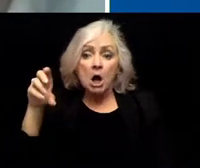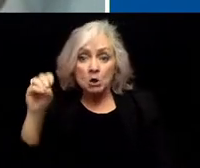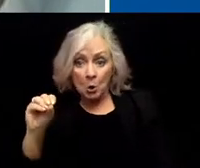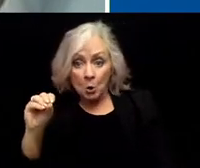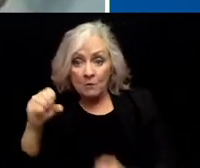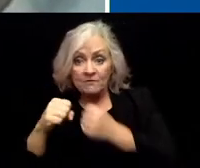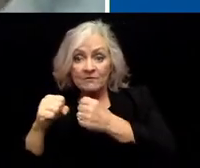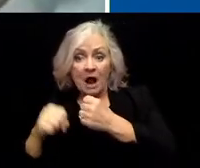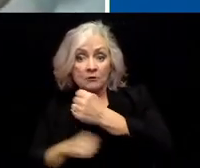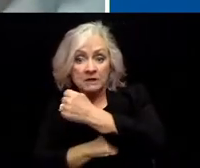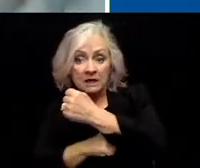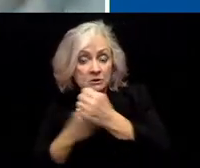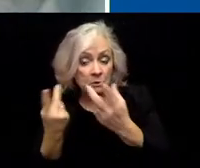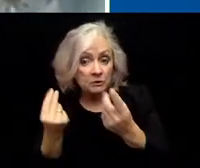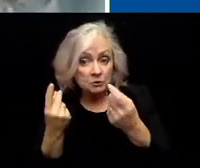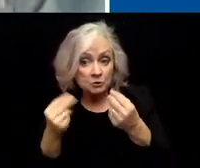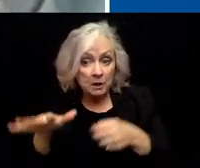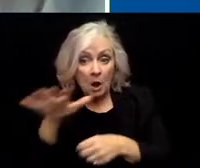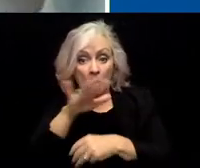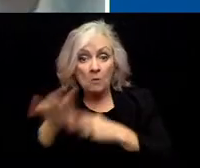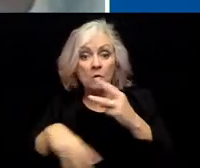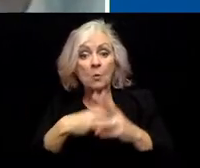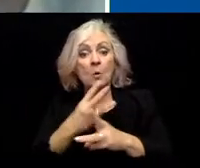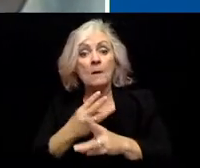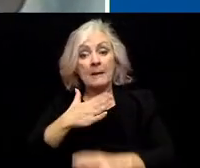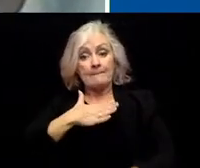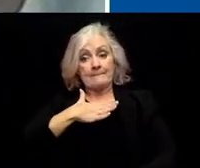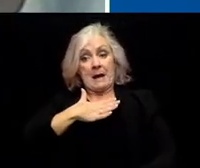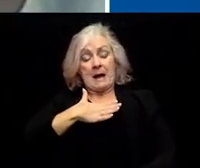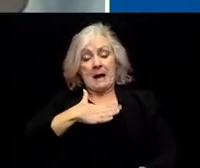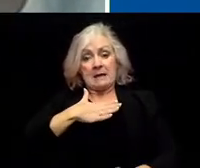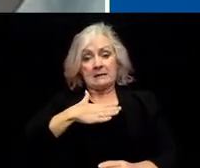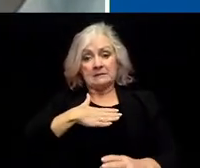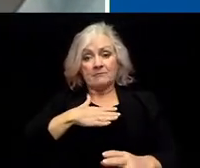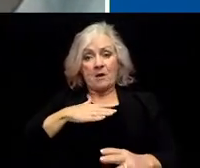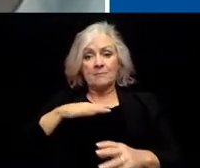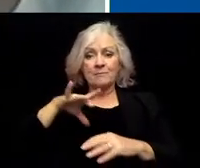But my perspective really comes from the global south. And I think it's